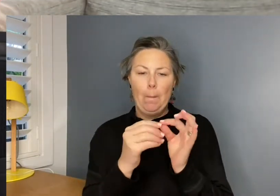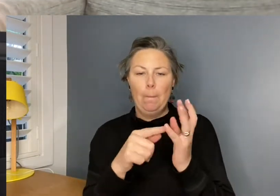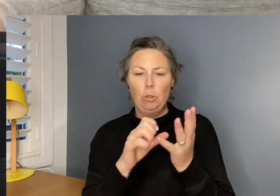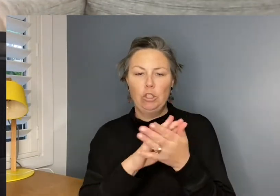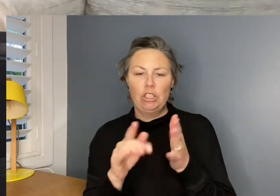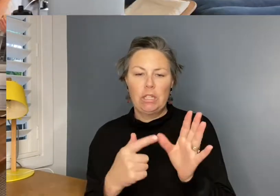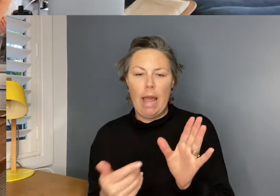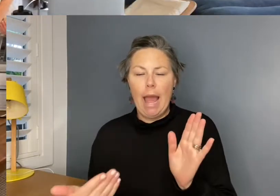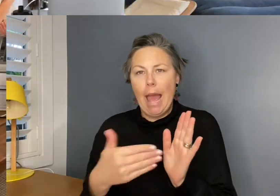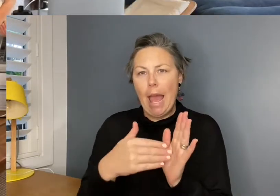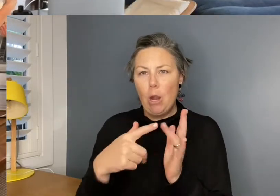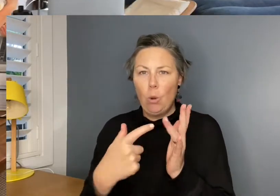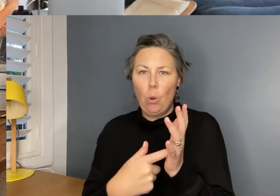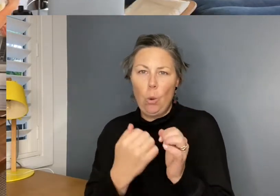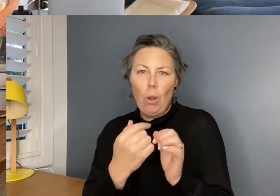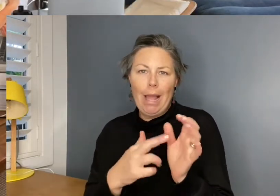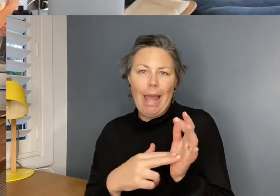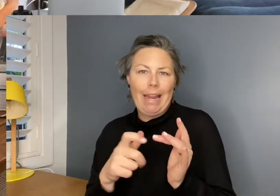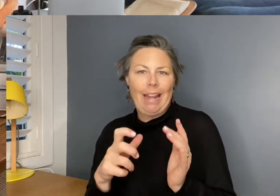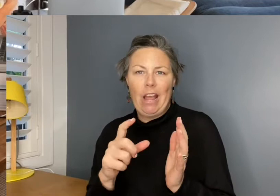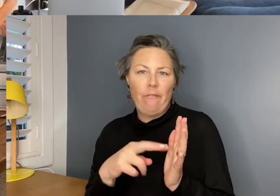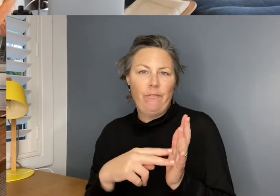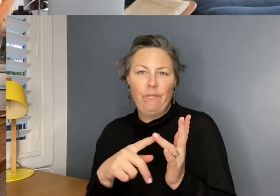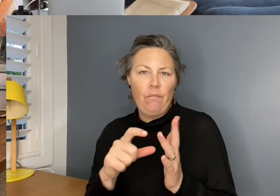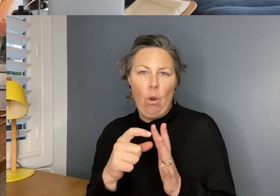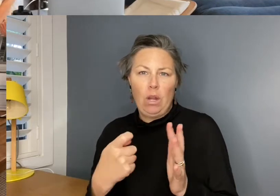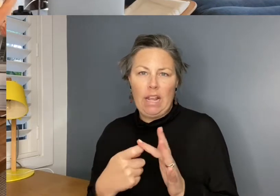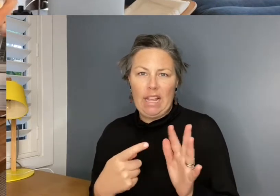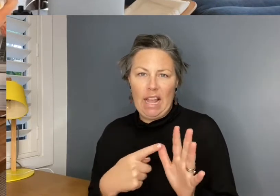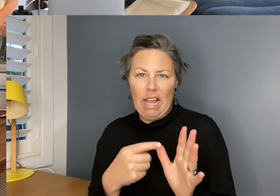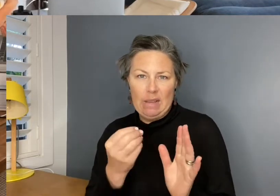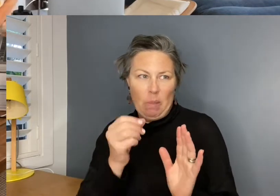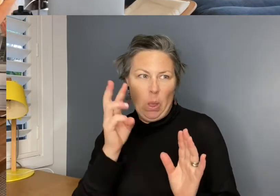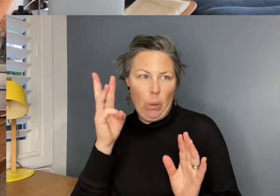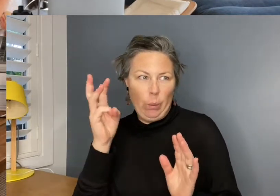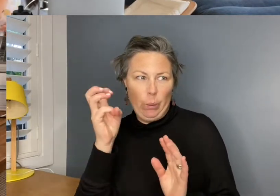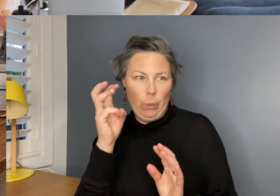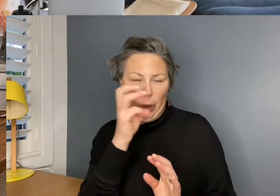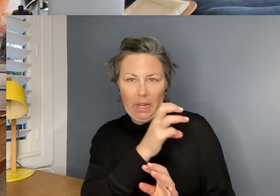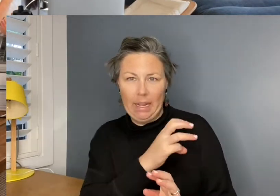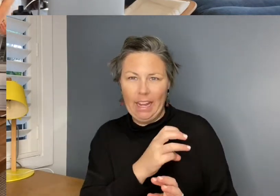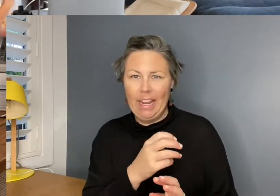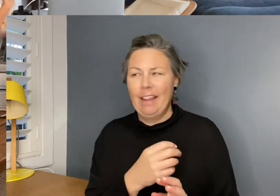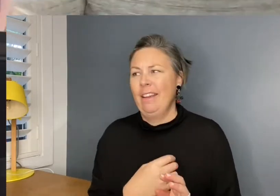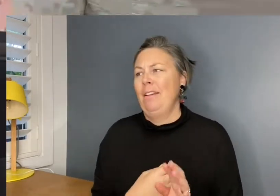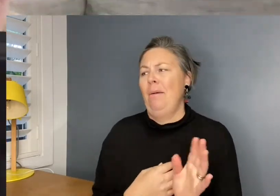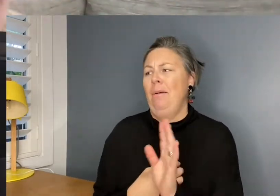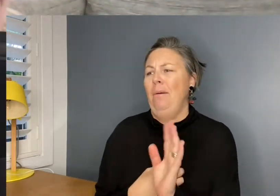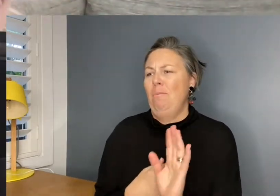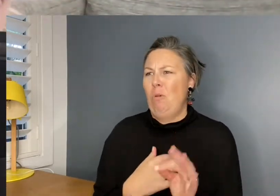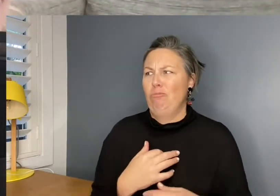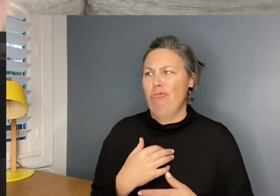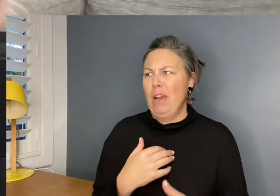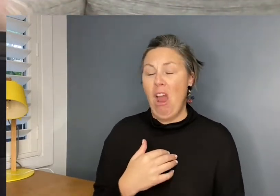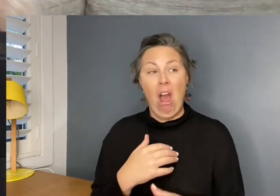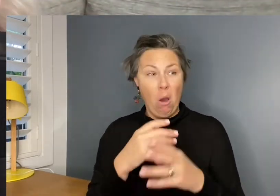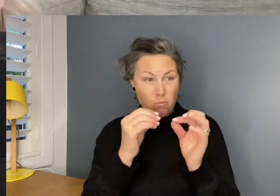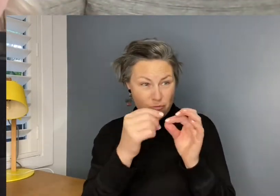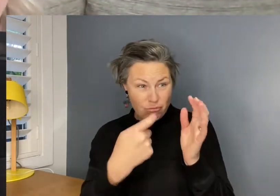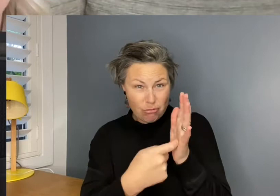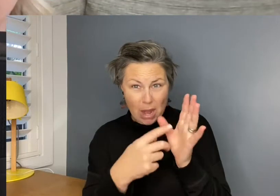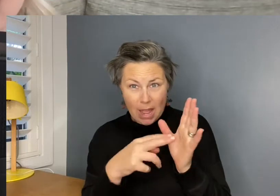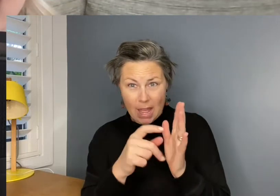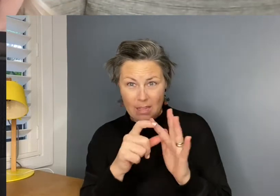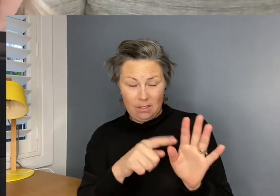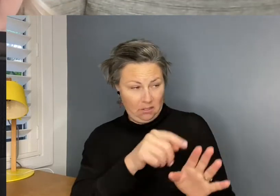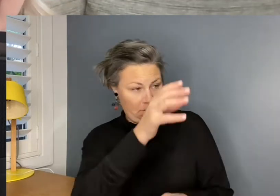organic vodka or something. I'm not pregnant anymore. There is no with non-alcoholic organic drinks. vodka, I said. No. Oh, a brandy. Okay. I wouldn't